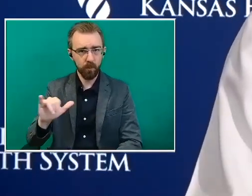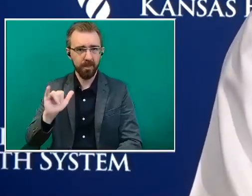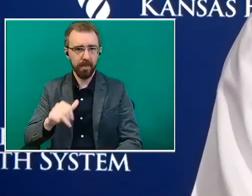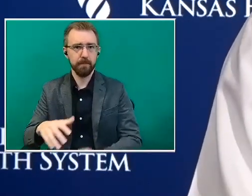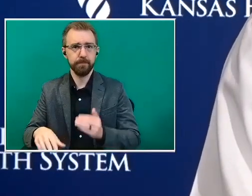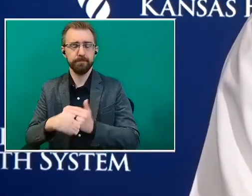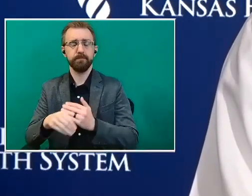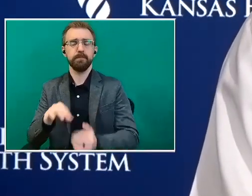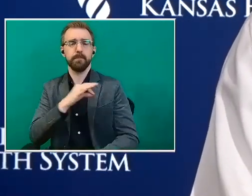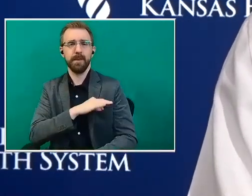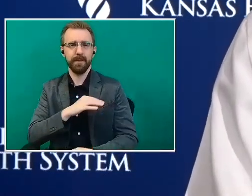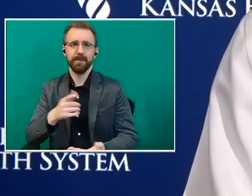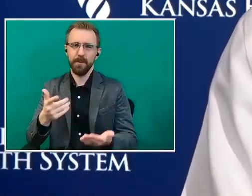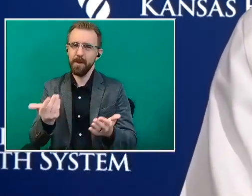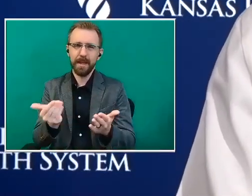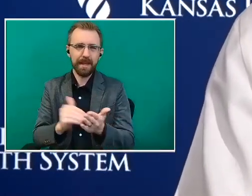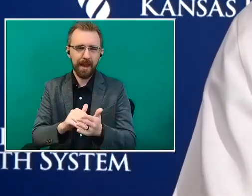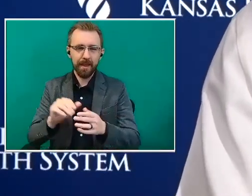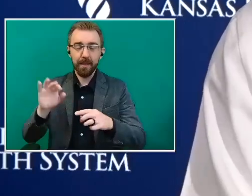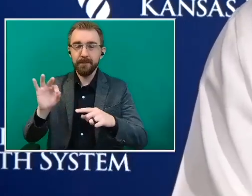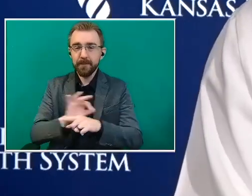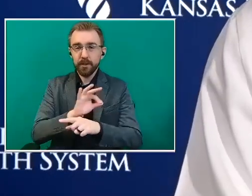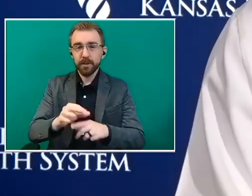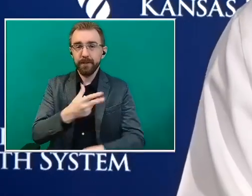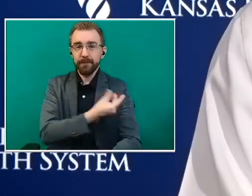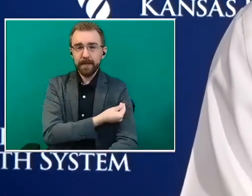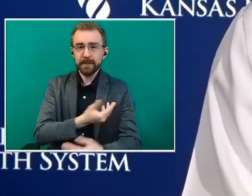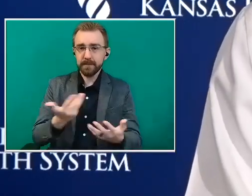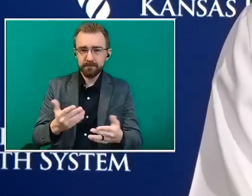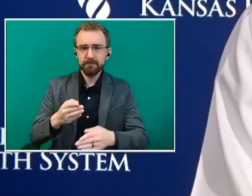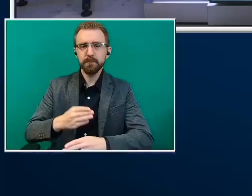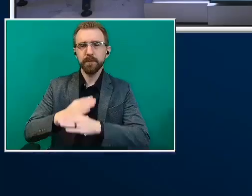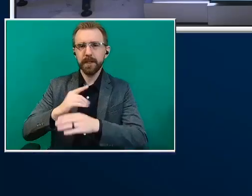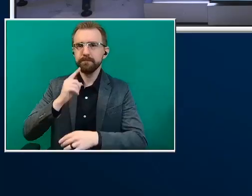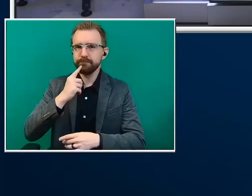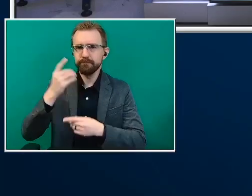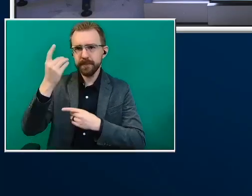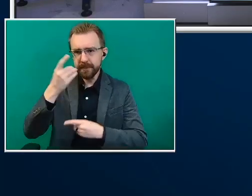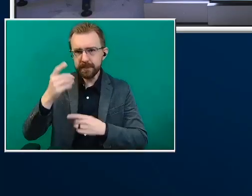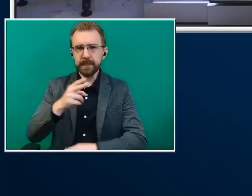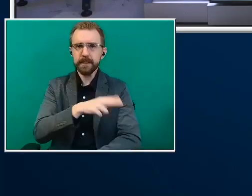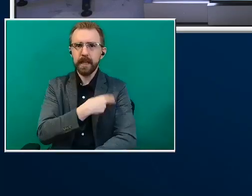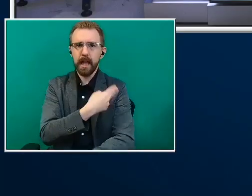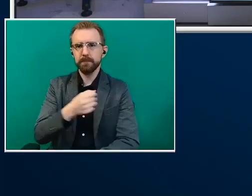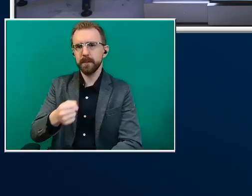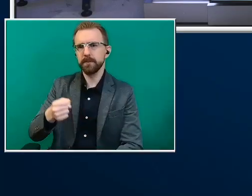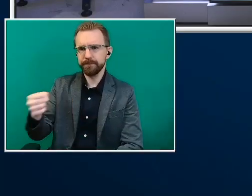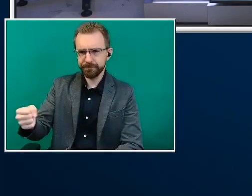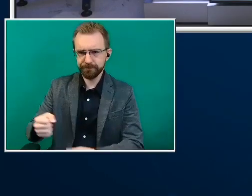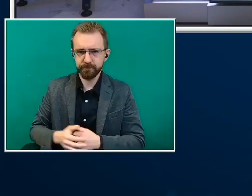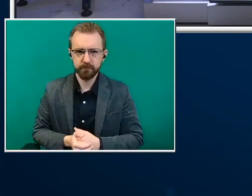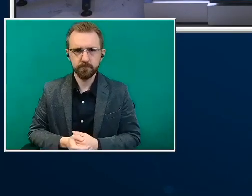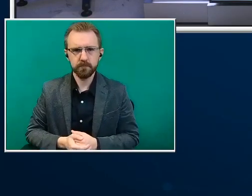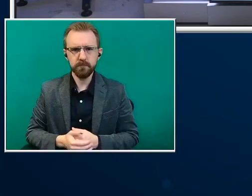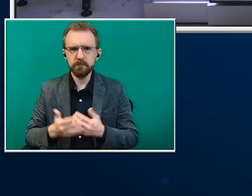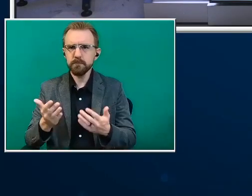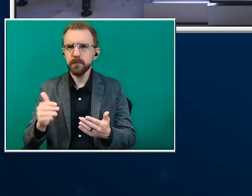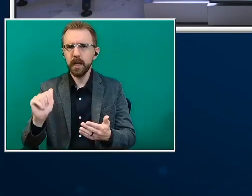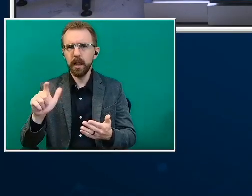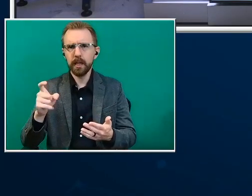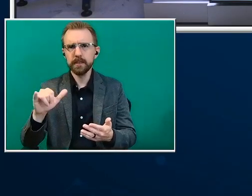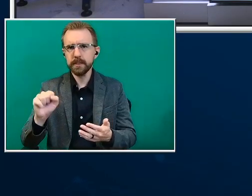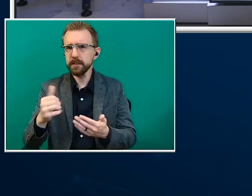again, the main function of the vaccine is to protect you from severe disease and hospitalization. You know, go ahead, Alexis.